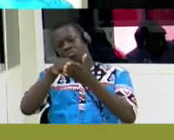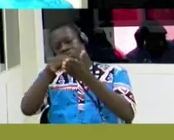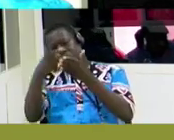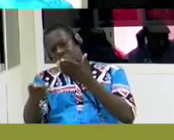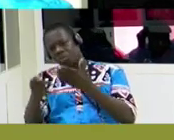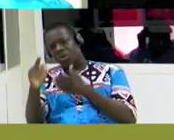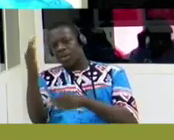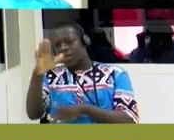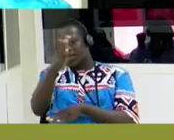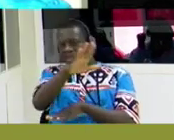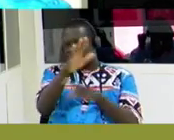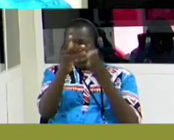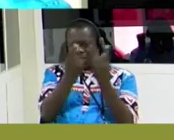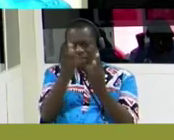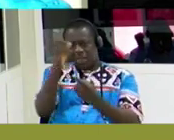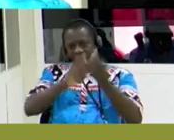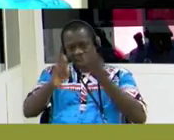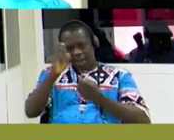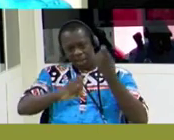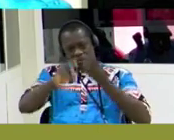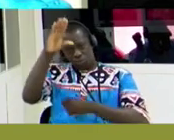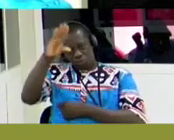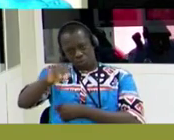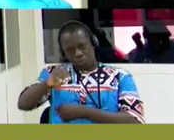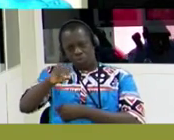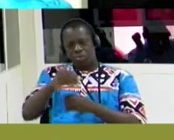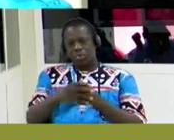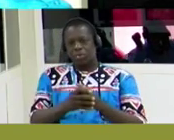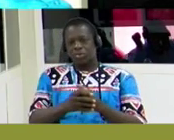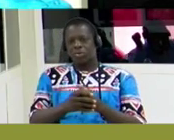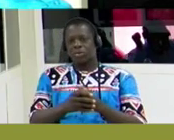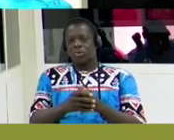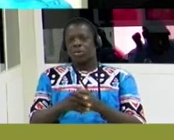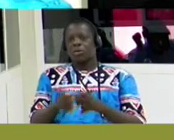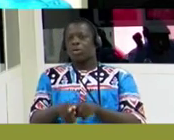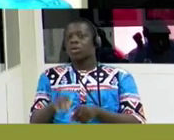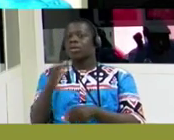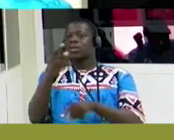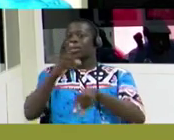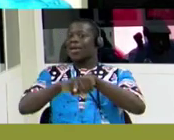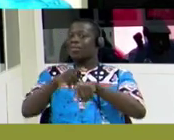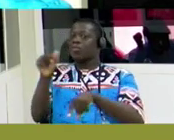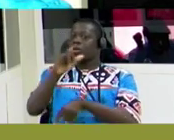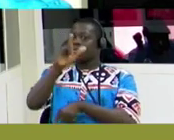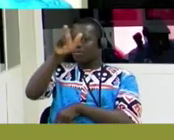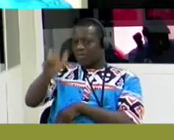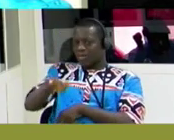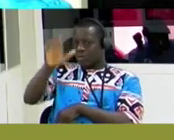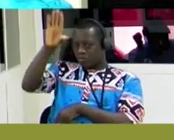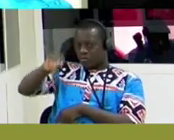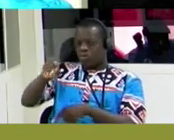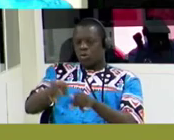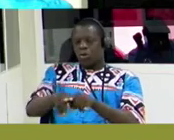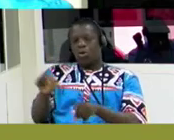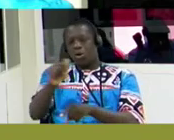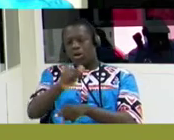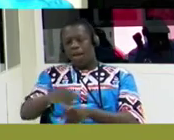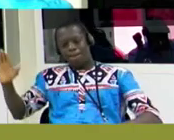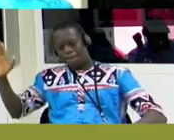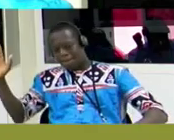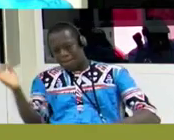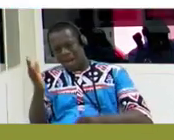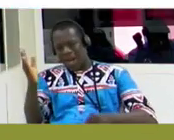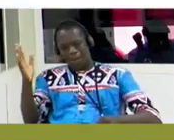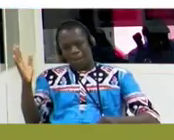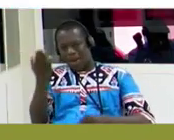else done to him? Yeah. When one is doing that, others will be mounting, slapping.